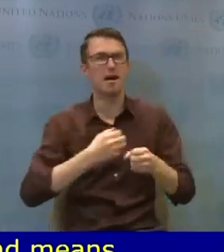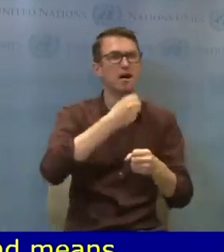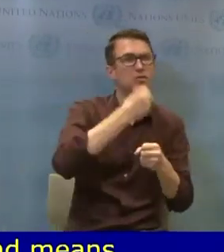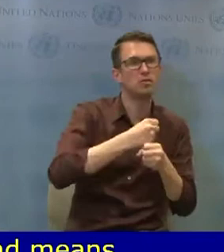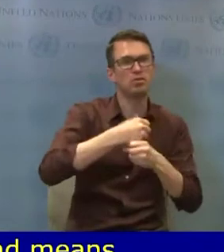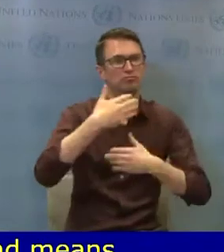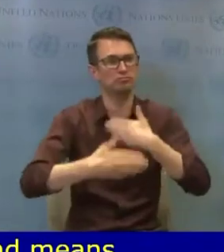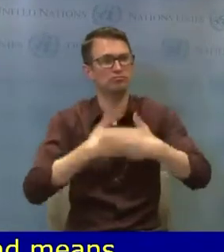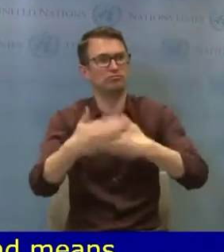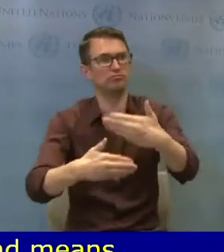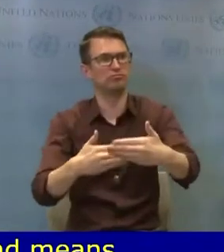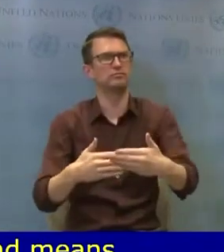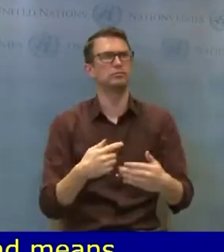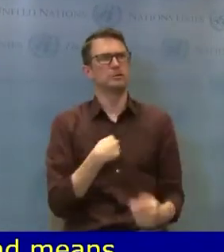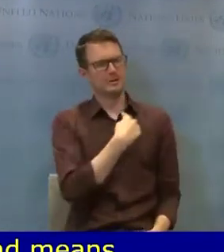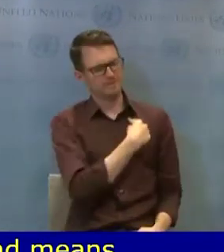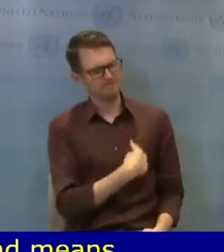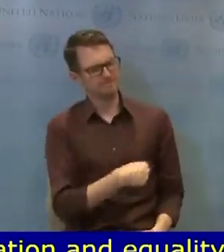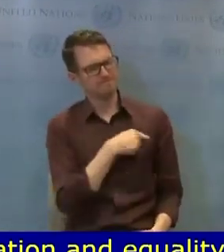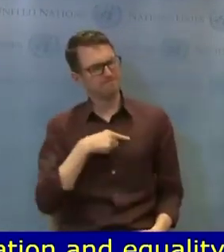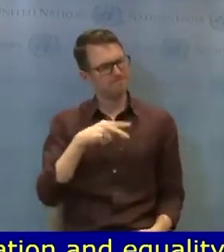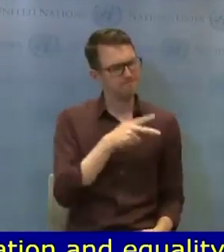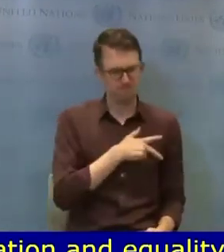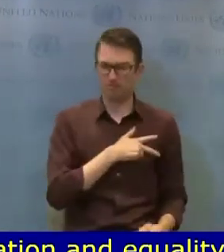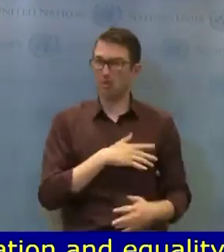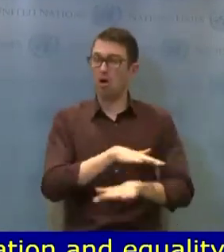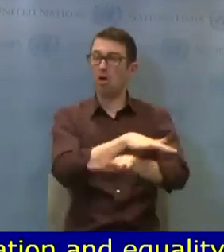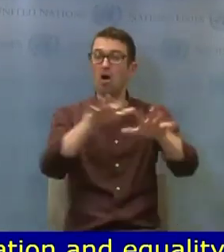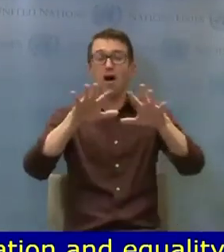include everyone in society and development.